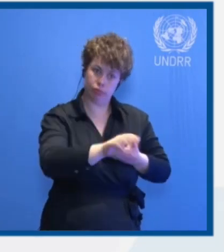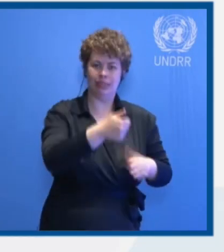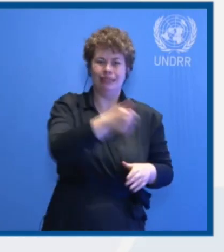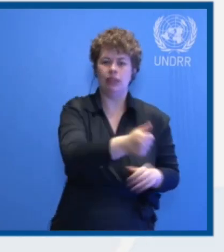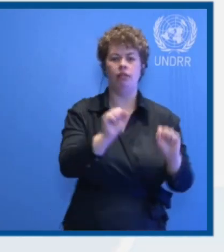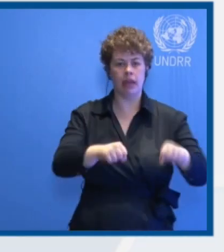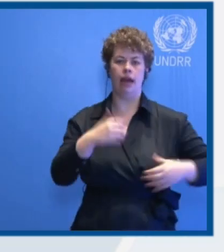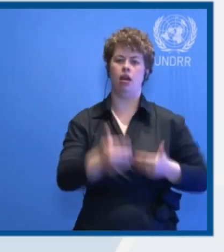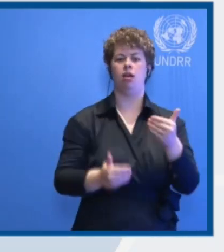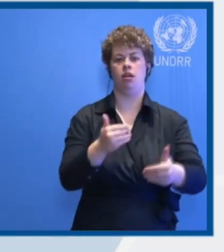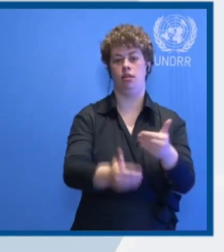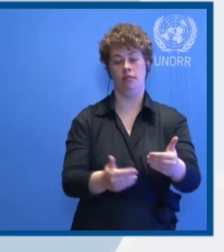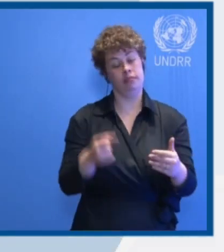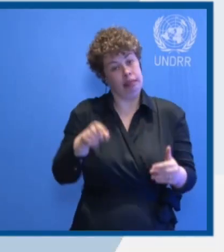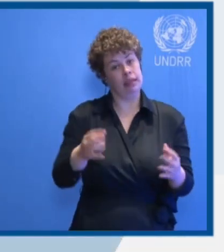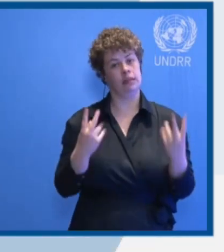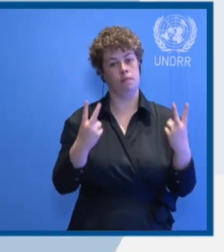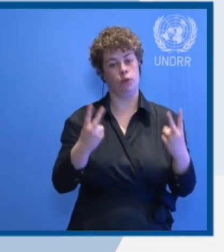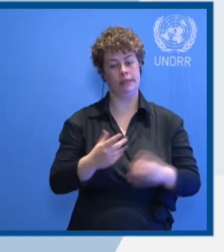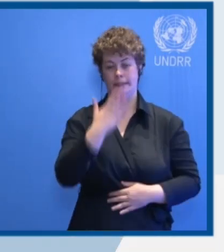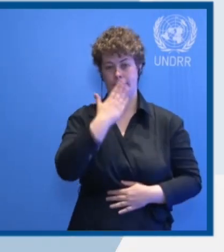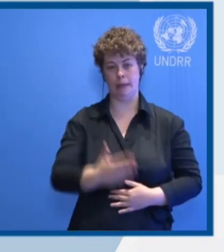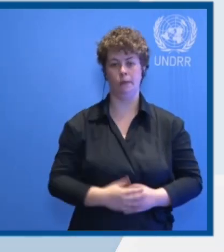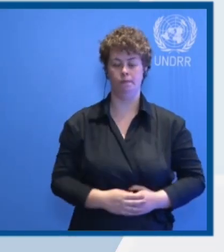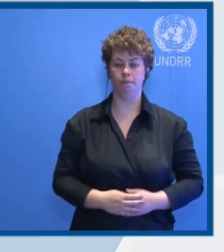Thank you. Yes.